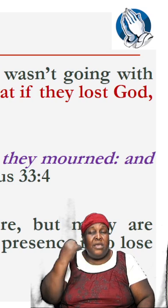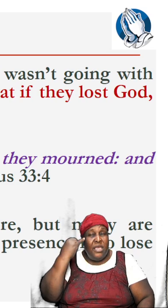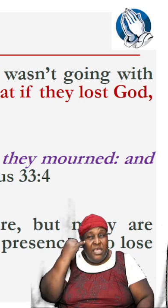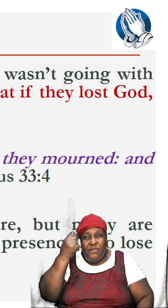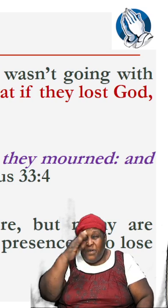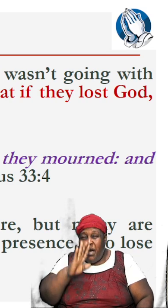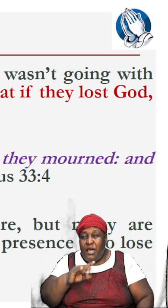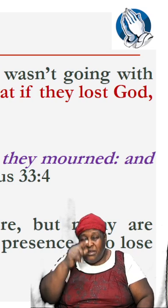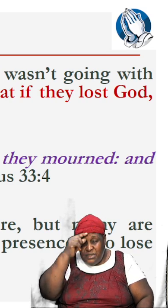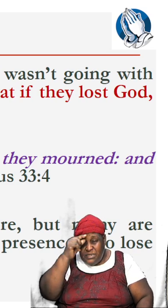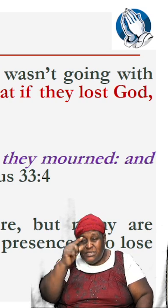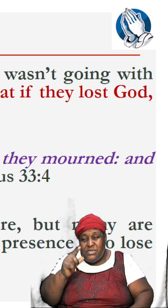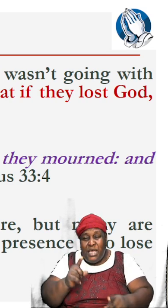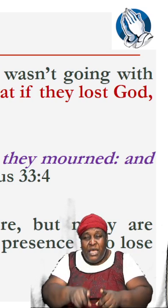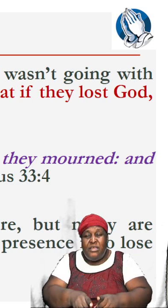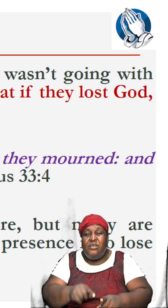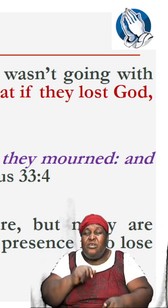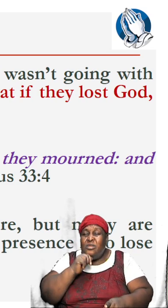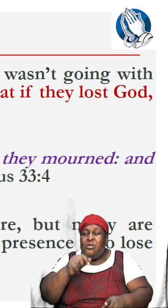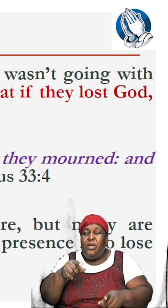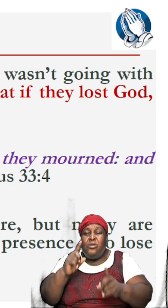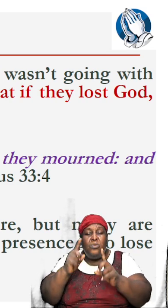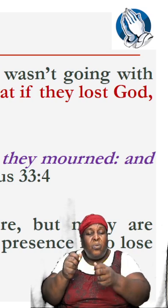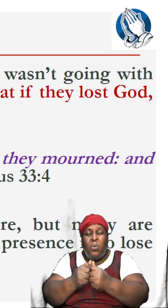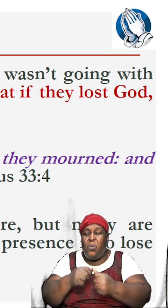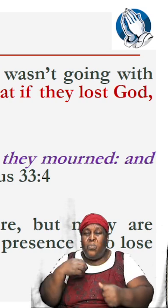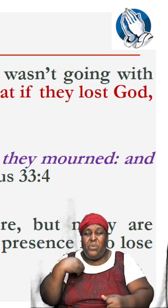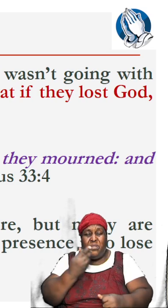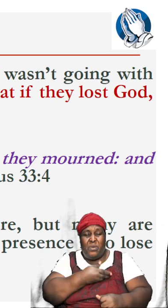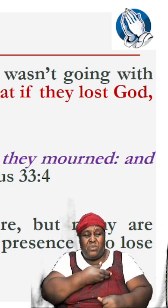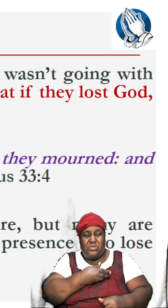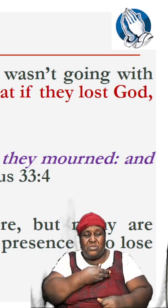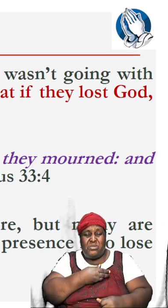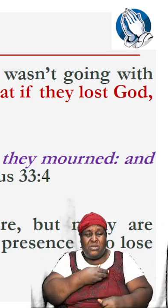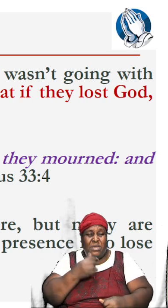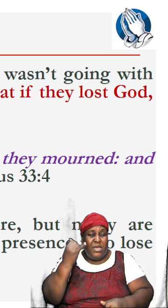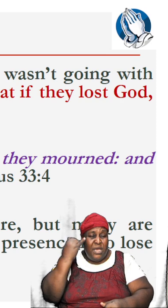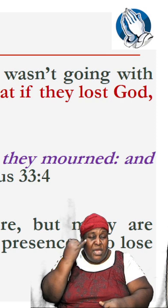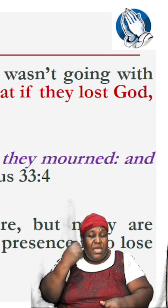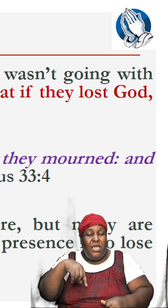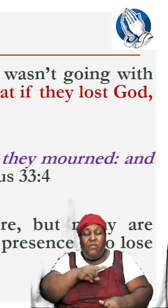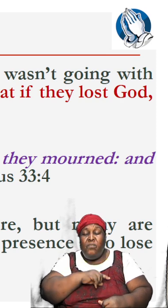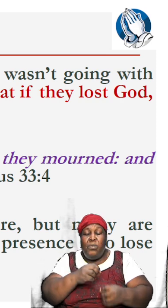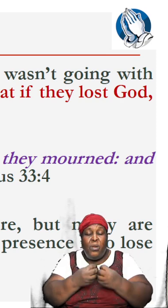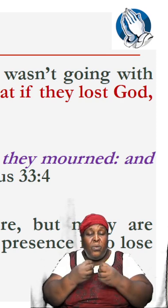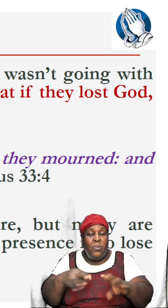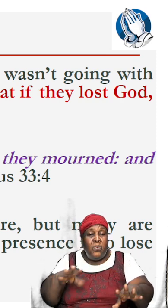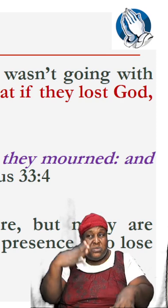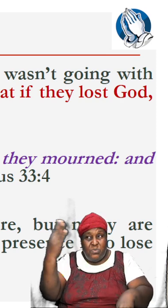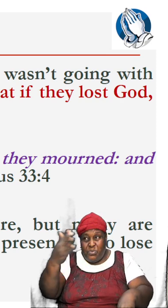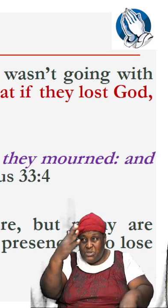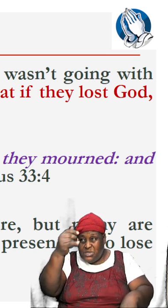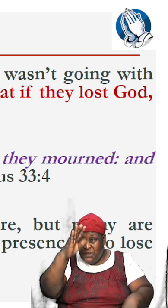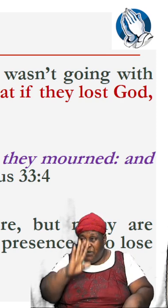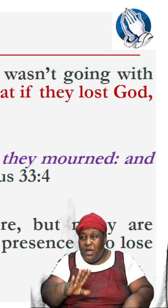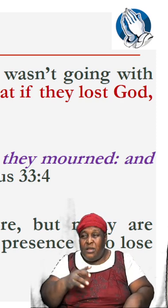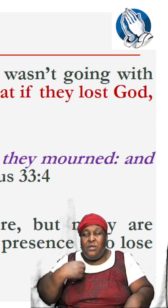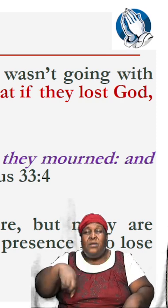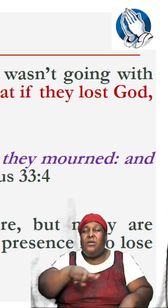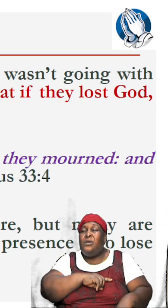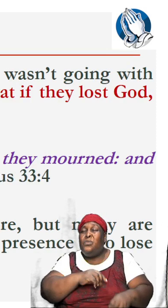God decide that he's not going to go with us, if we lose the presence of God, we